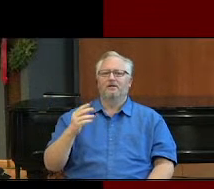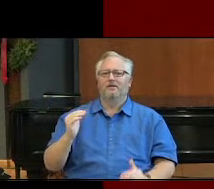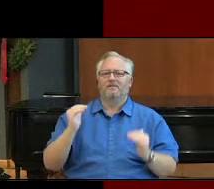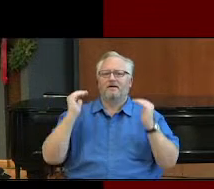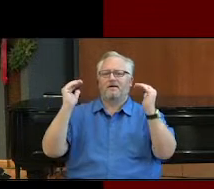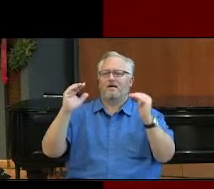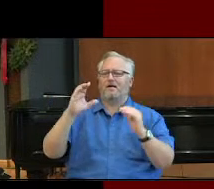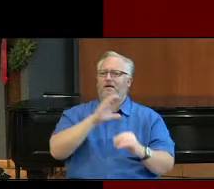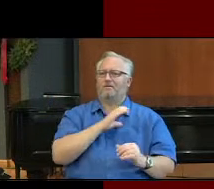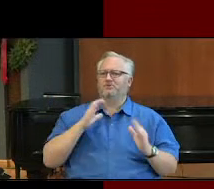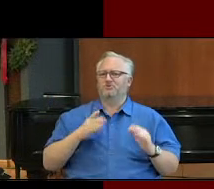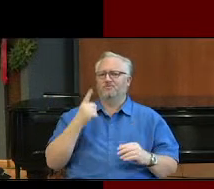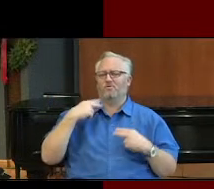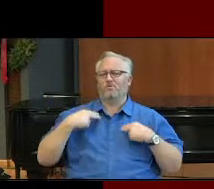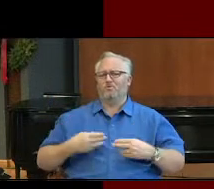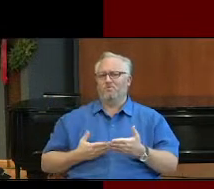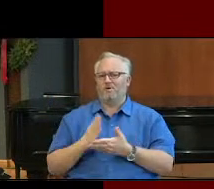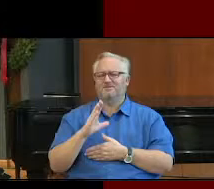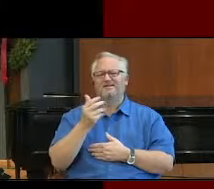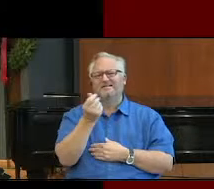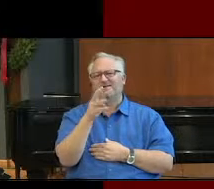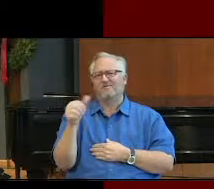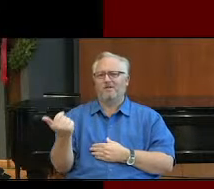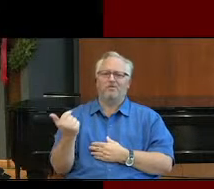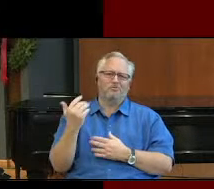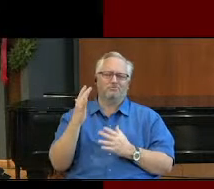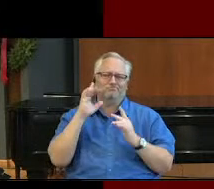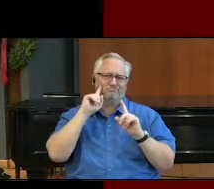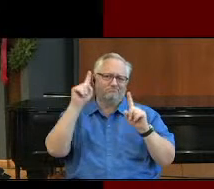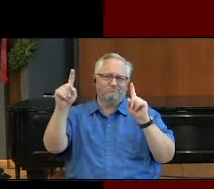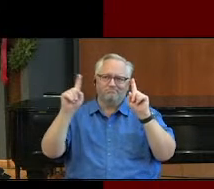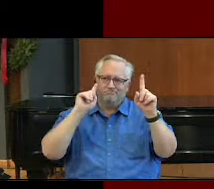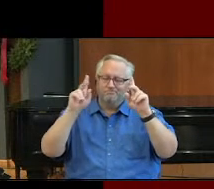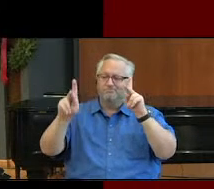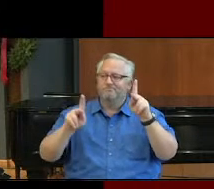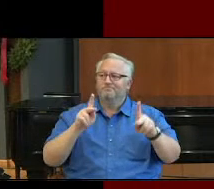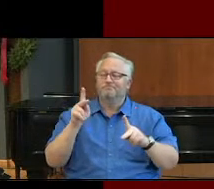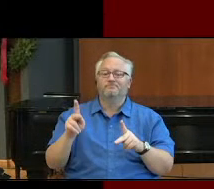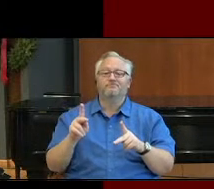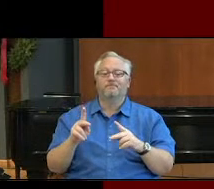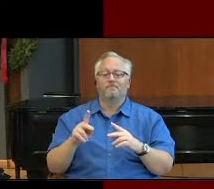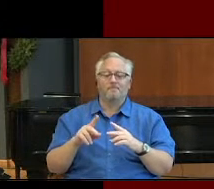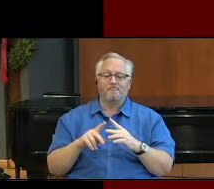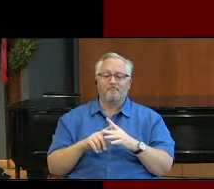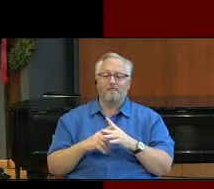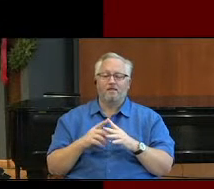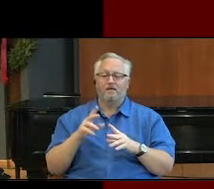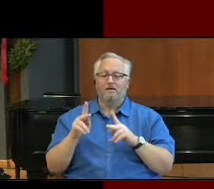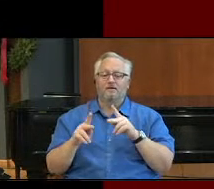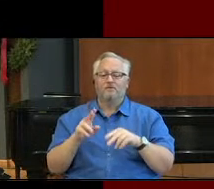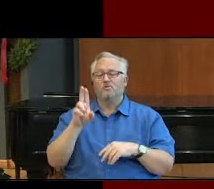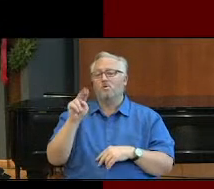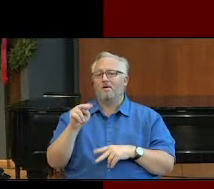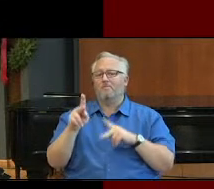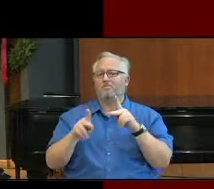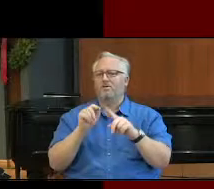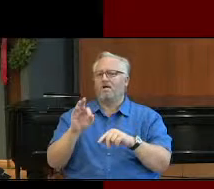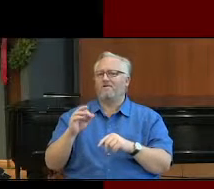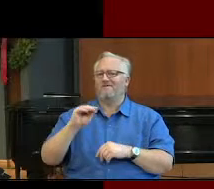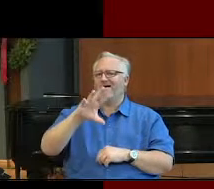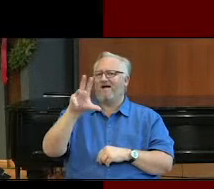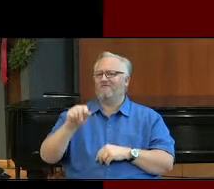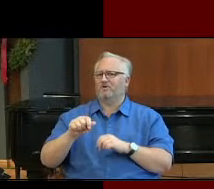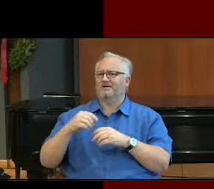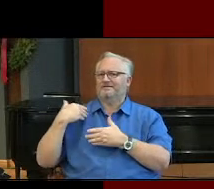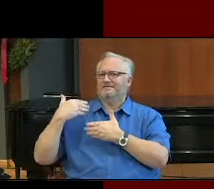Rights, and a host of other luminaries spoke. We launched the UN Decade of People of African Descent. This was not an